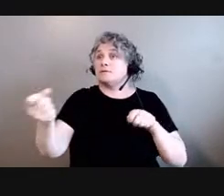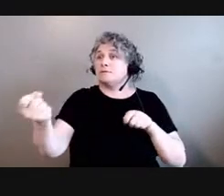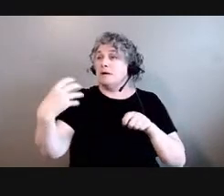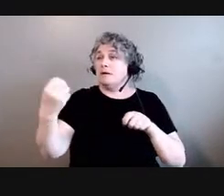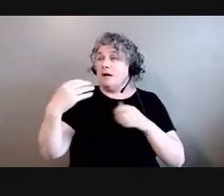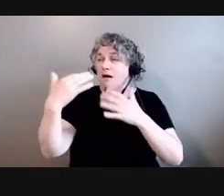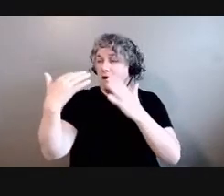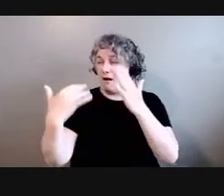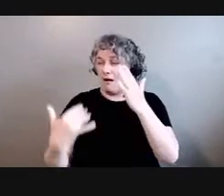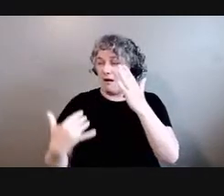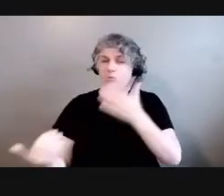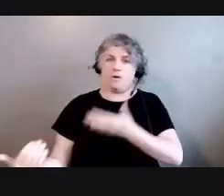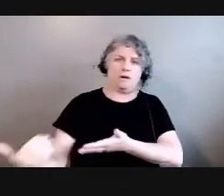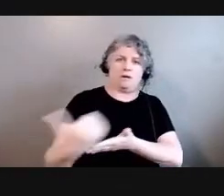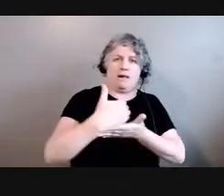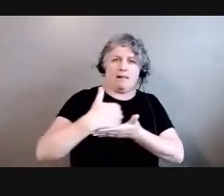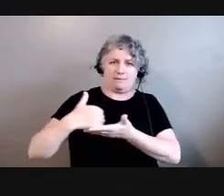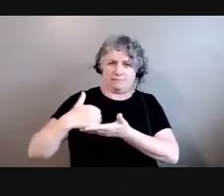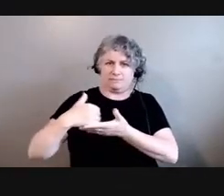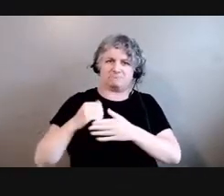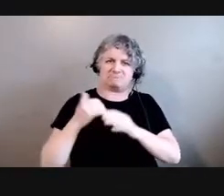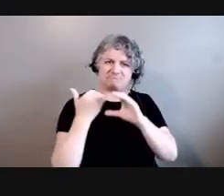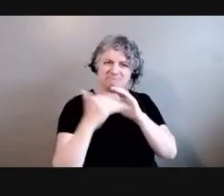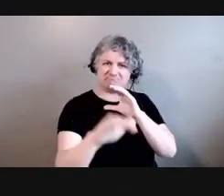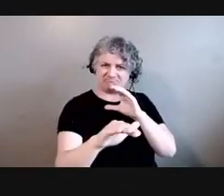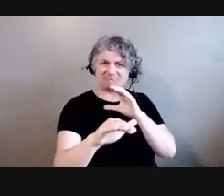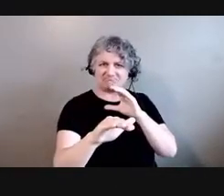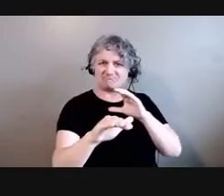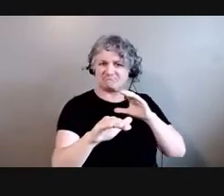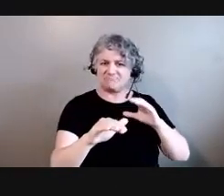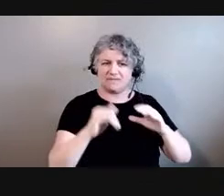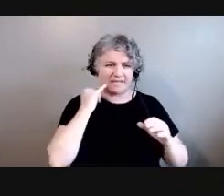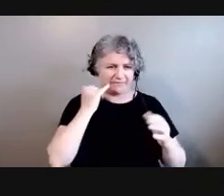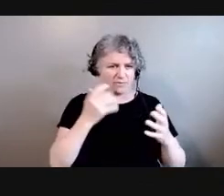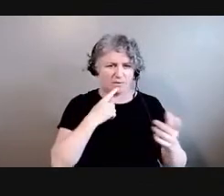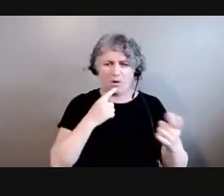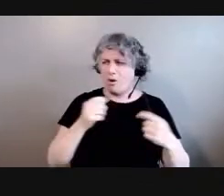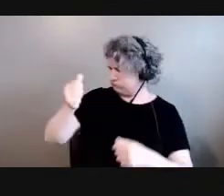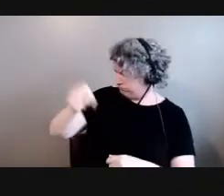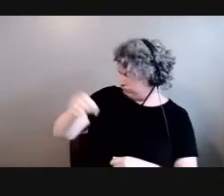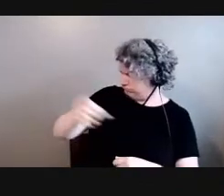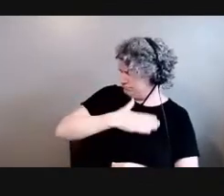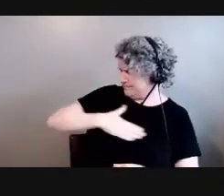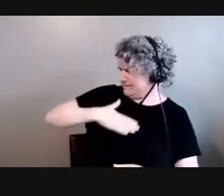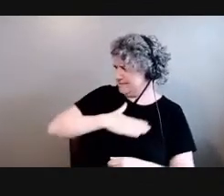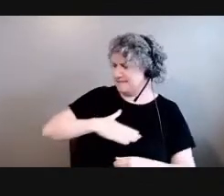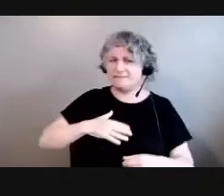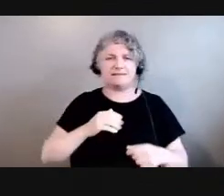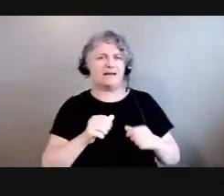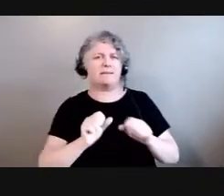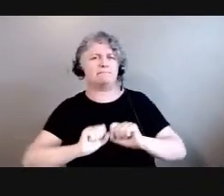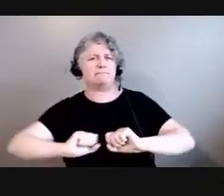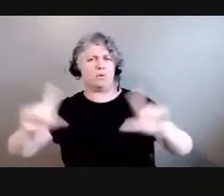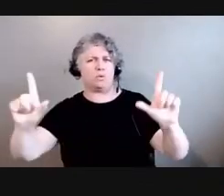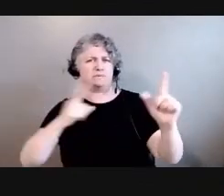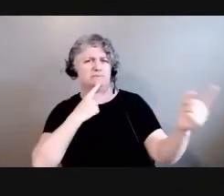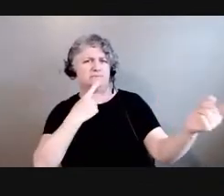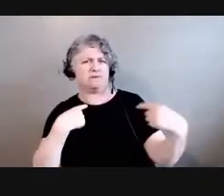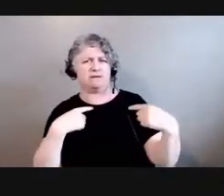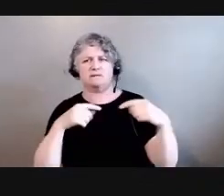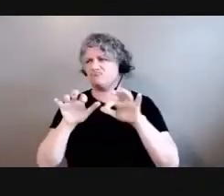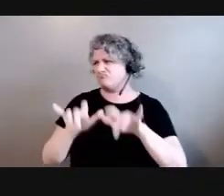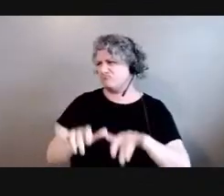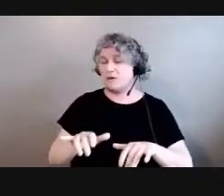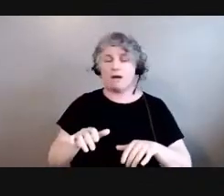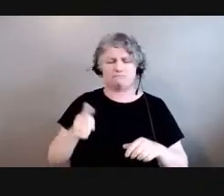in, and we will send them to you, Mahadeo. If you want to be able to respond to it, we can post that on our website. Great. Absolutely.